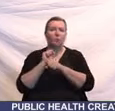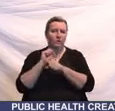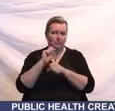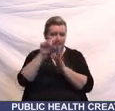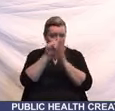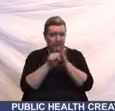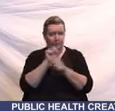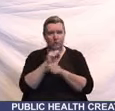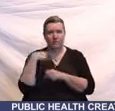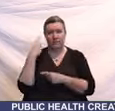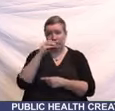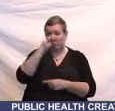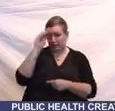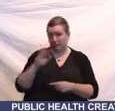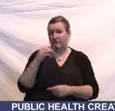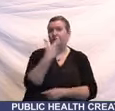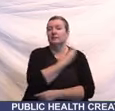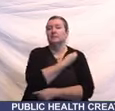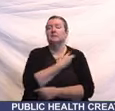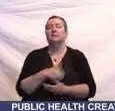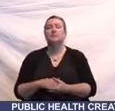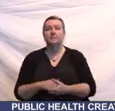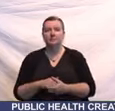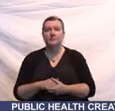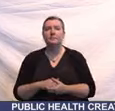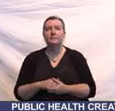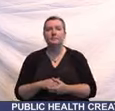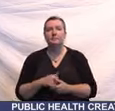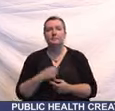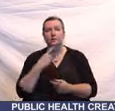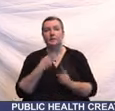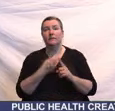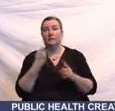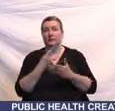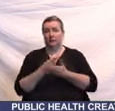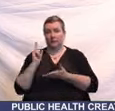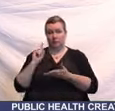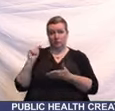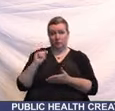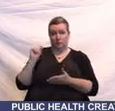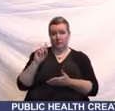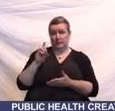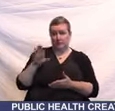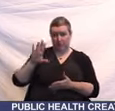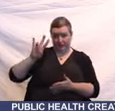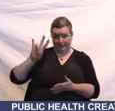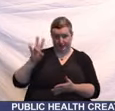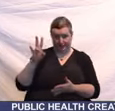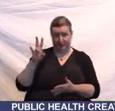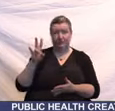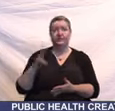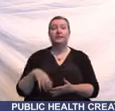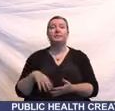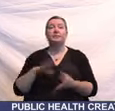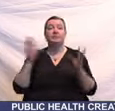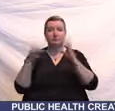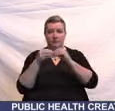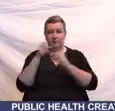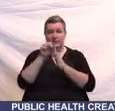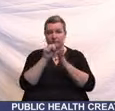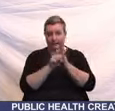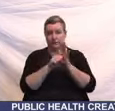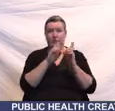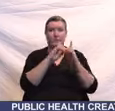rates. As of last Tuesday, December 7th, and across 50 state departments, agencies, authorities,